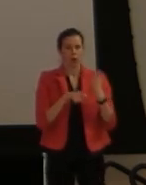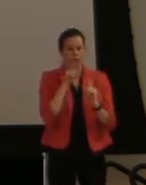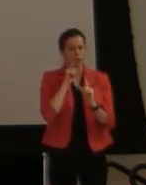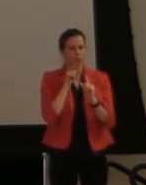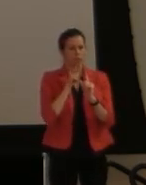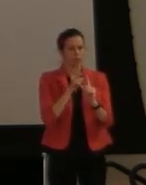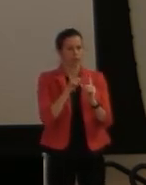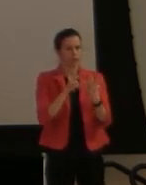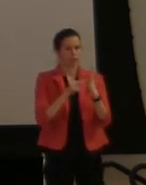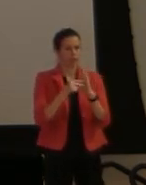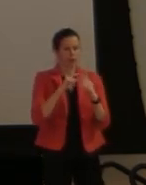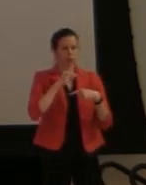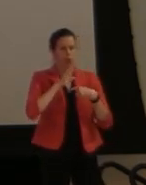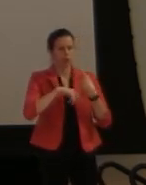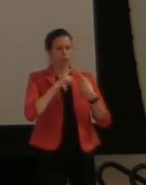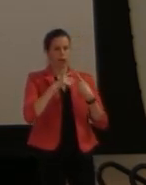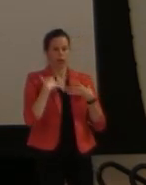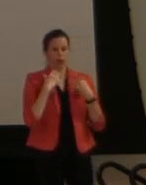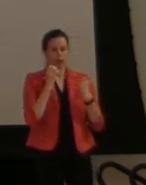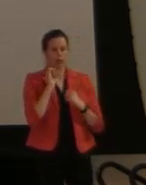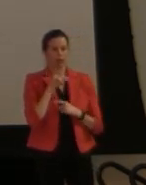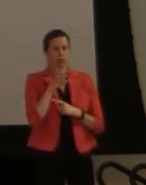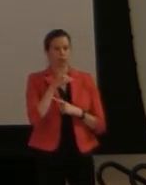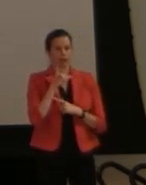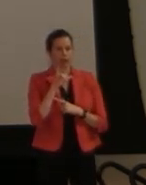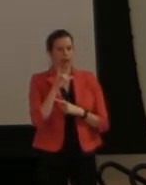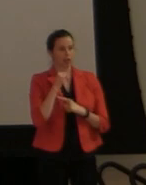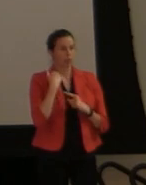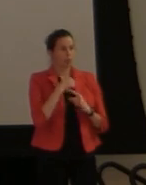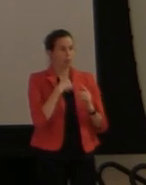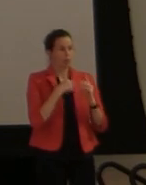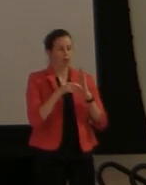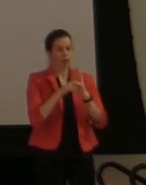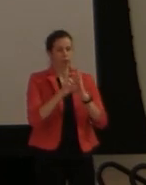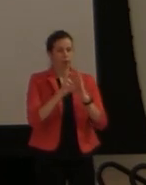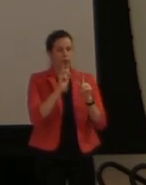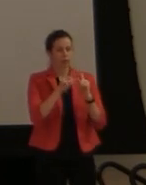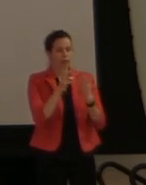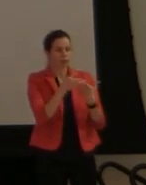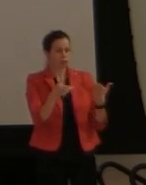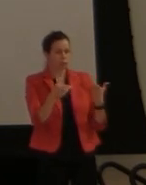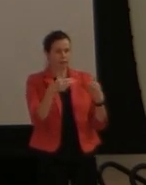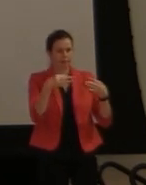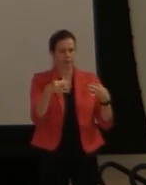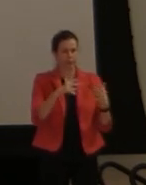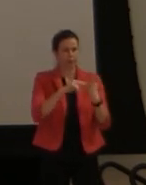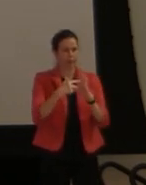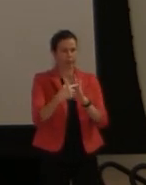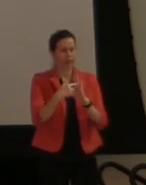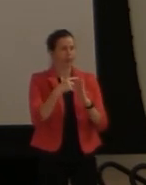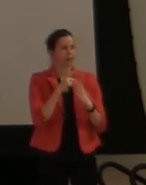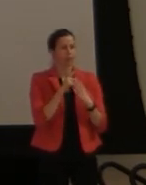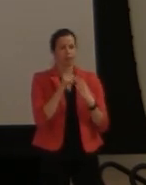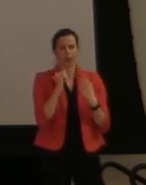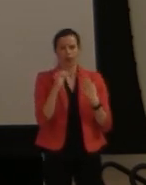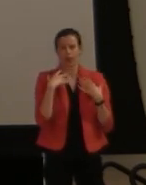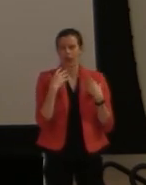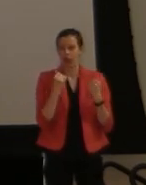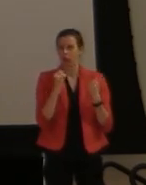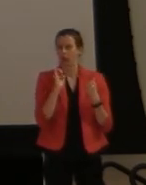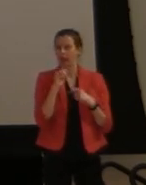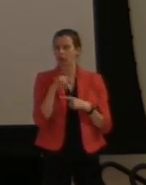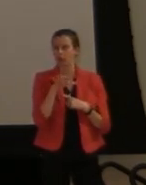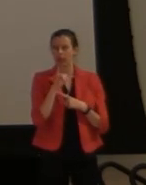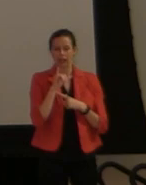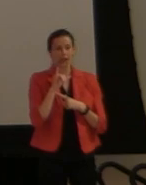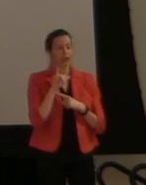mean when we talk about health equity. We reviewed national sources for definitions of health equity and came to consensus